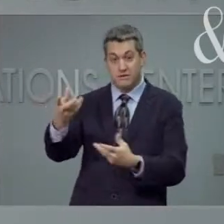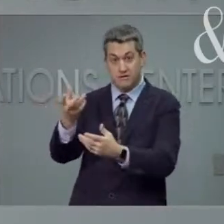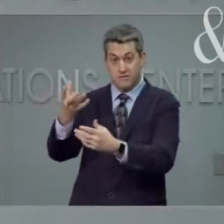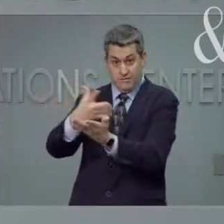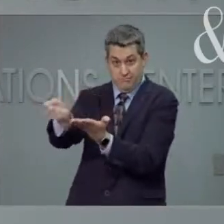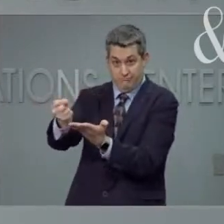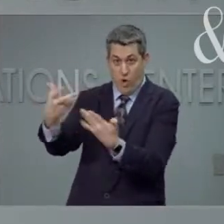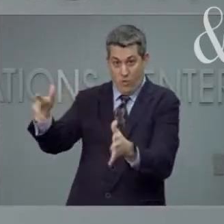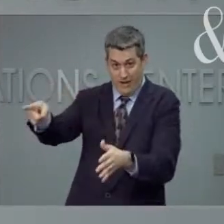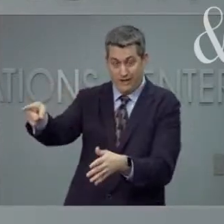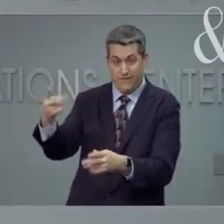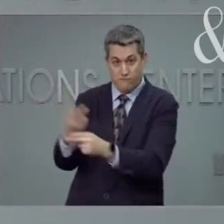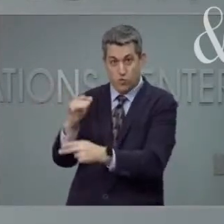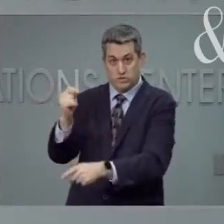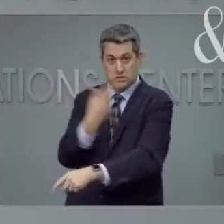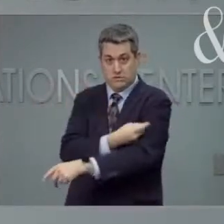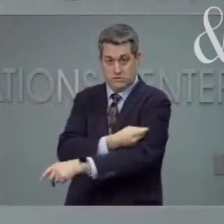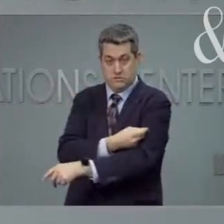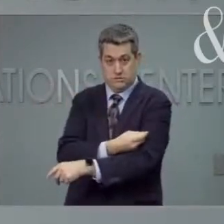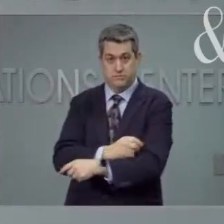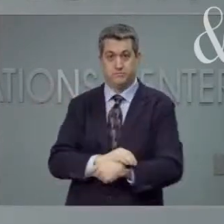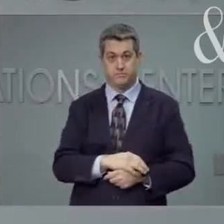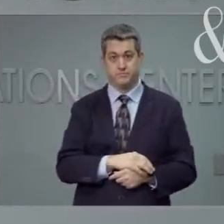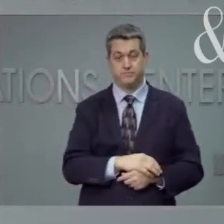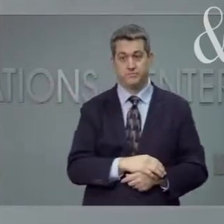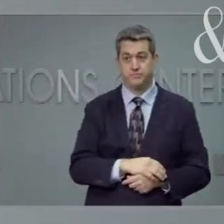talk a little bit more about that.